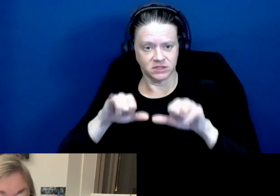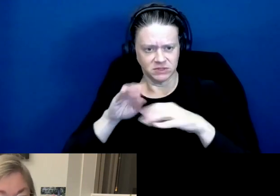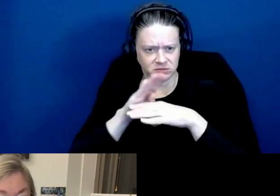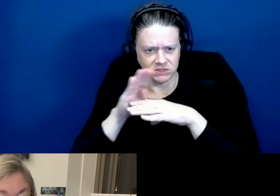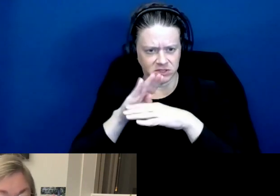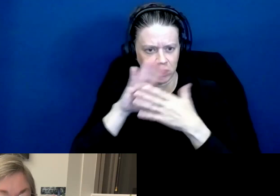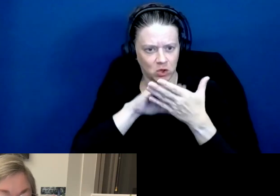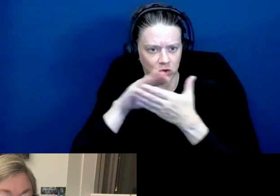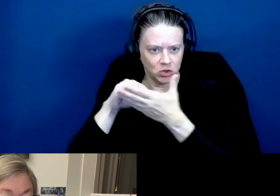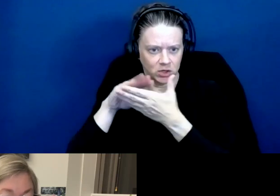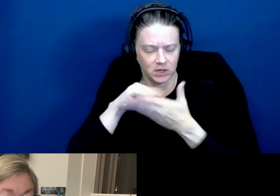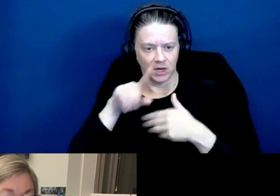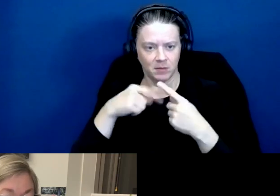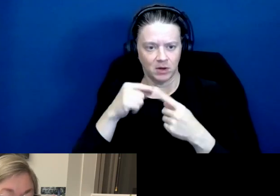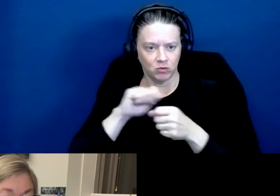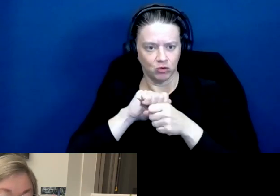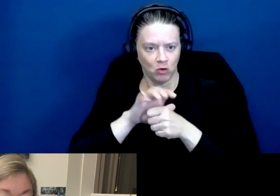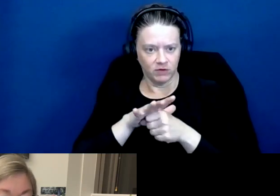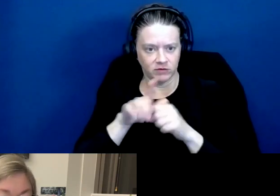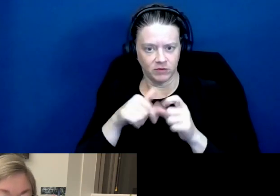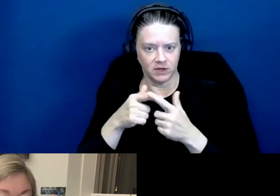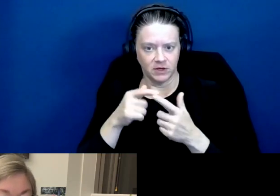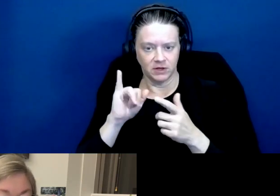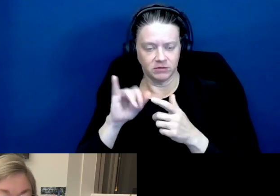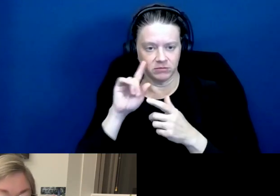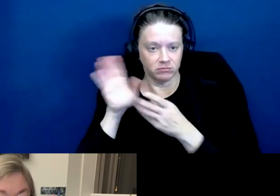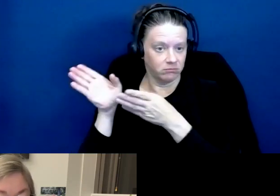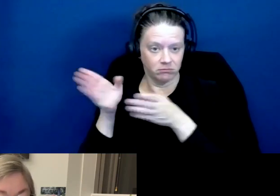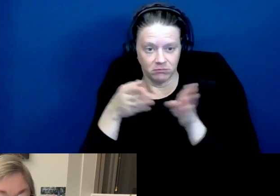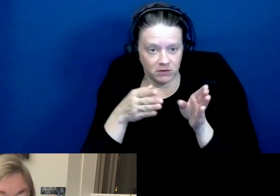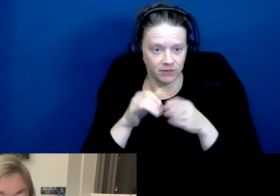about COVID, it's kind of taking away some of the focus from